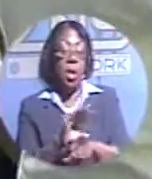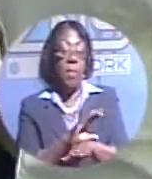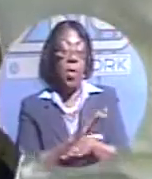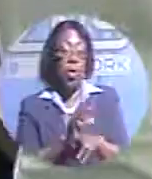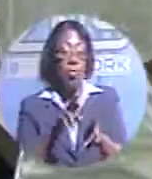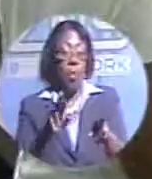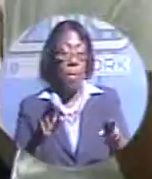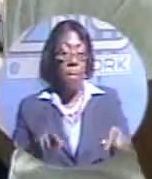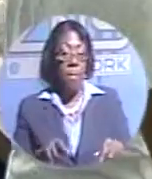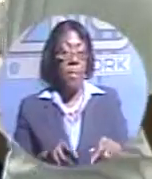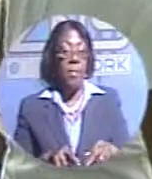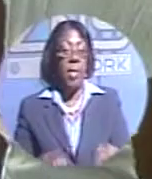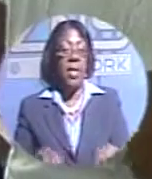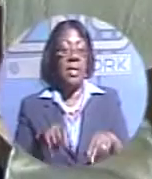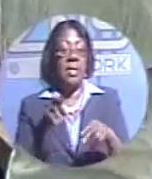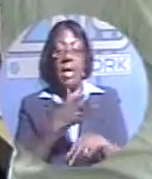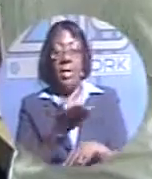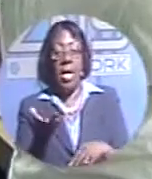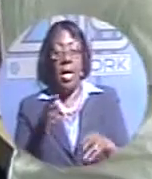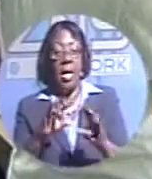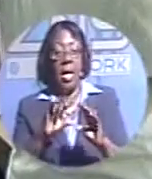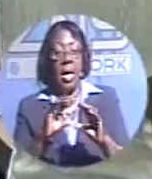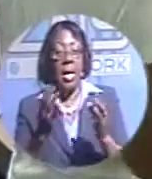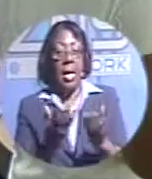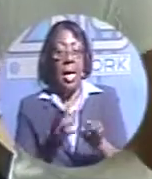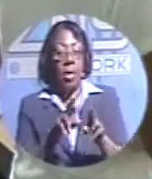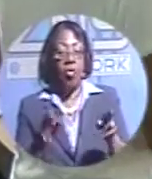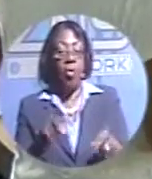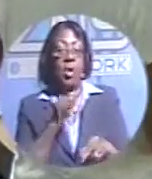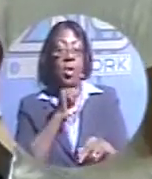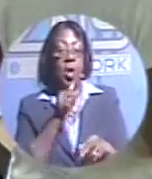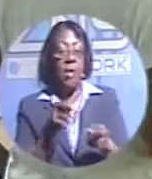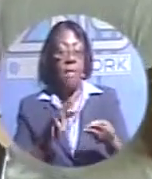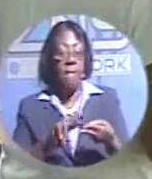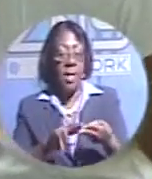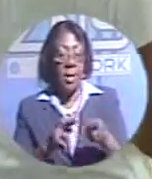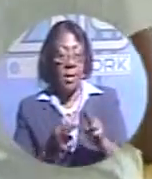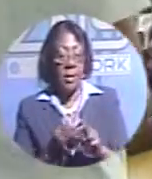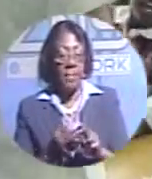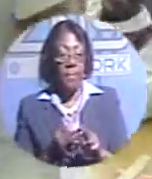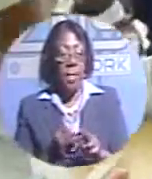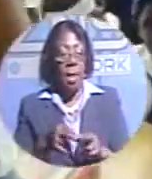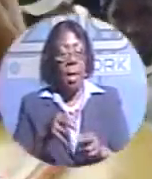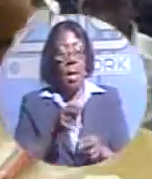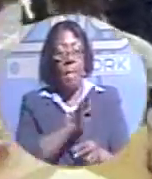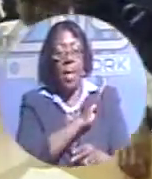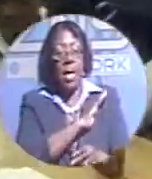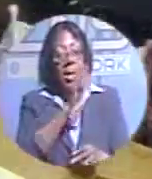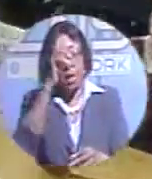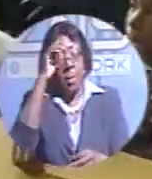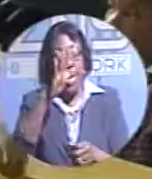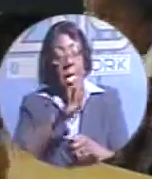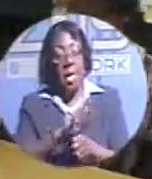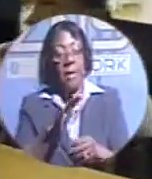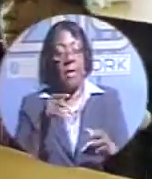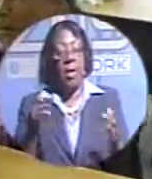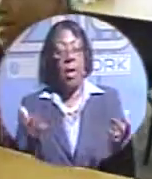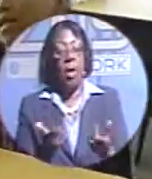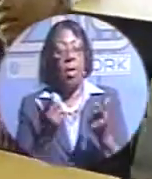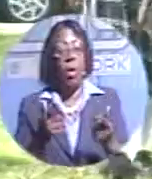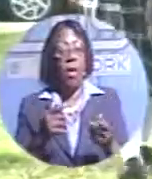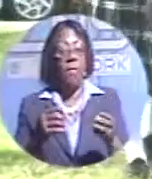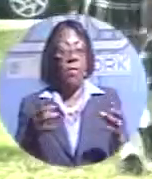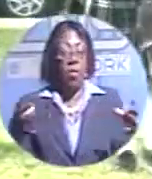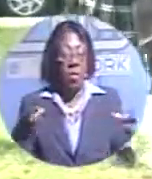habitable. Another issue is overcrowding. Mr. Bannister believes much of the overcrowding in schools has to do with the government's failed attempt